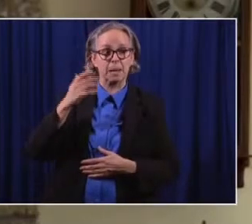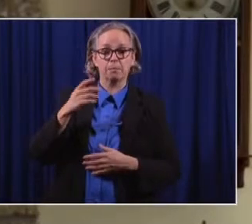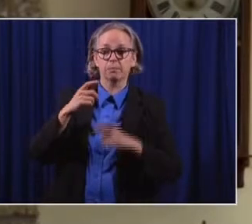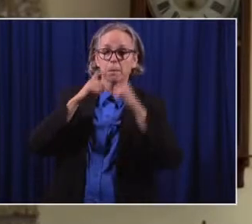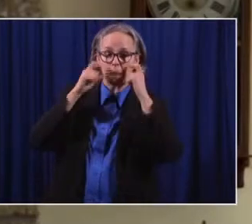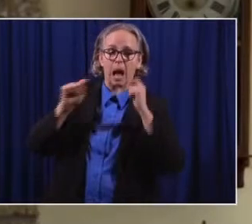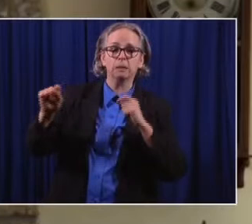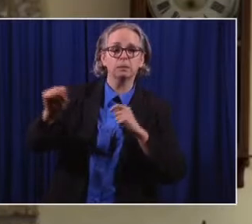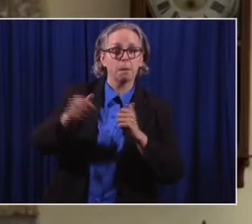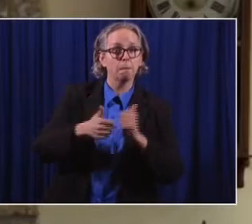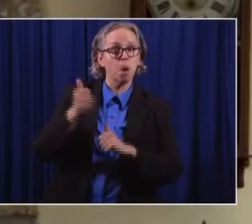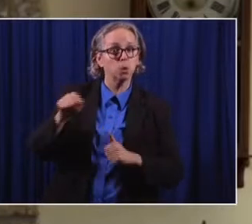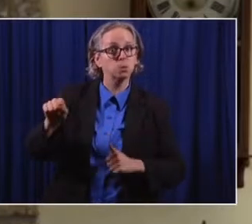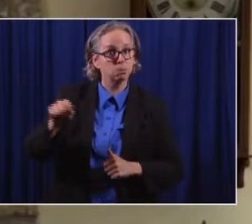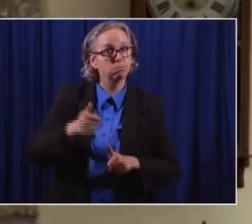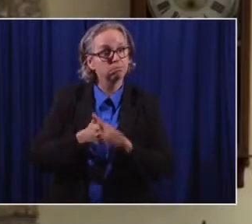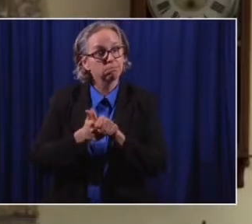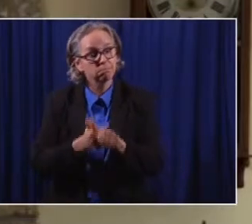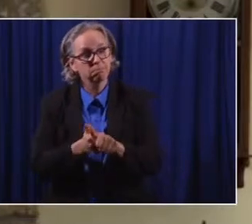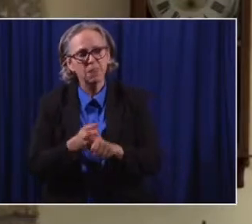couple ones who said, no, we're only at 50.